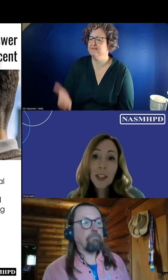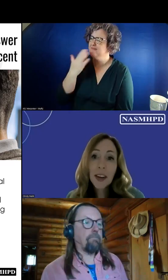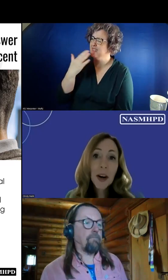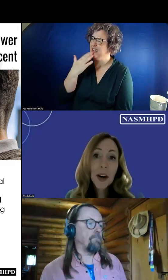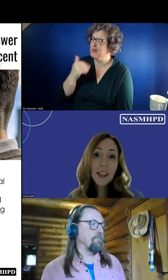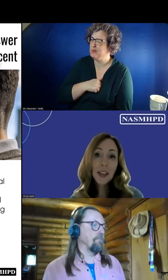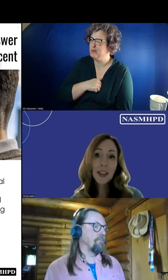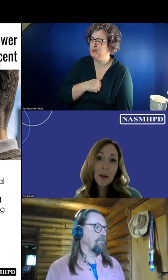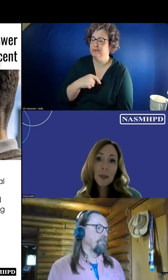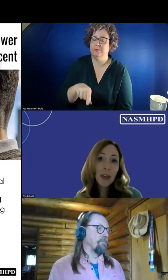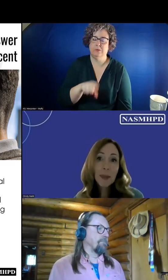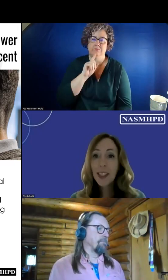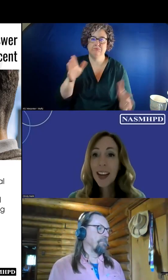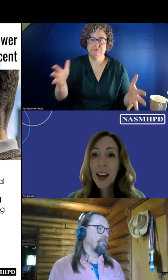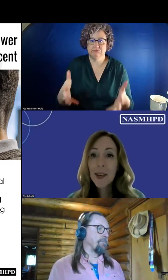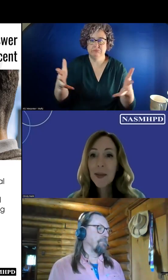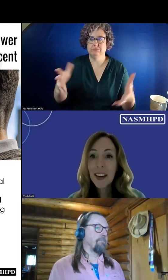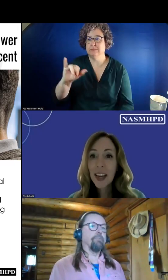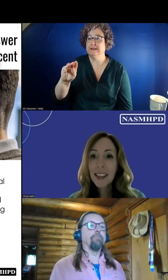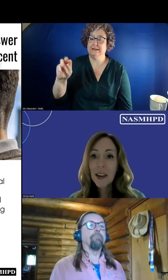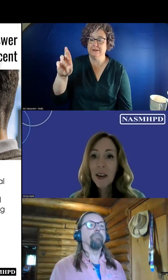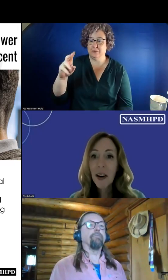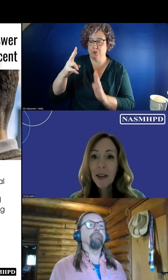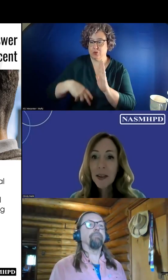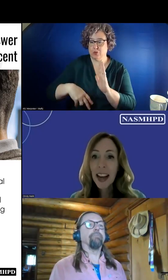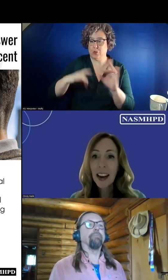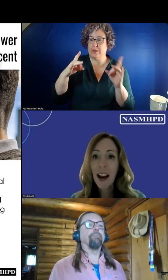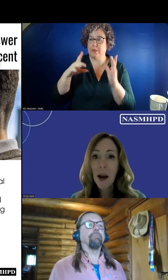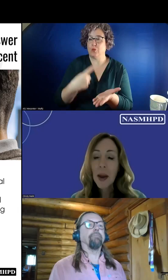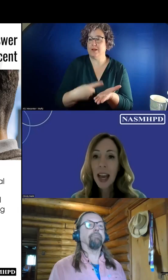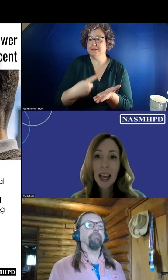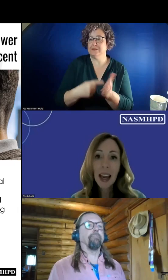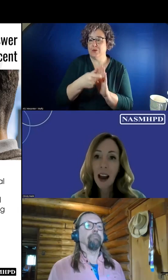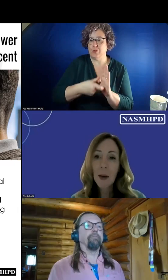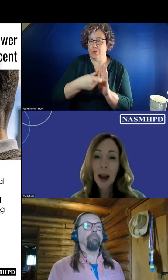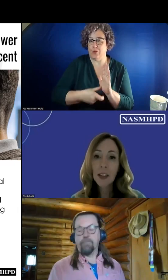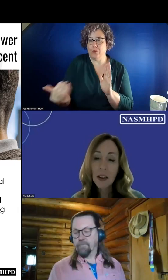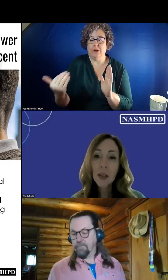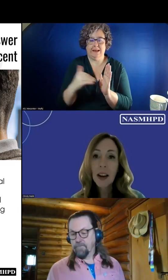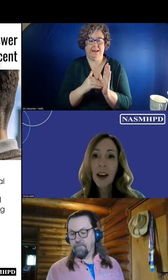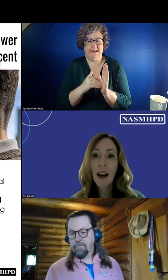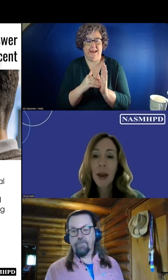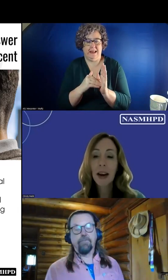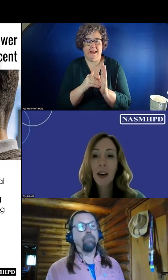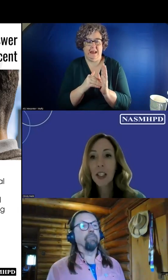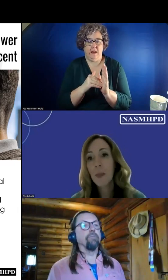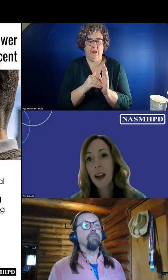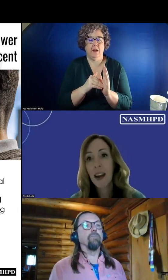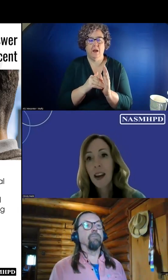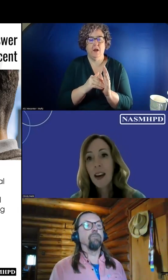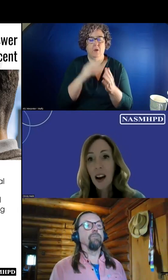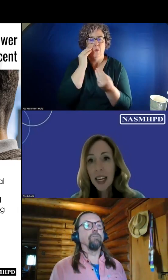So we just encourage jammers to read the Crisis Talk article. And again, I also want to